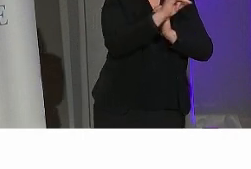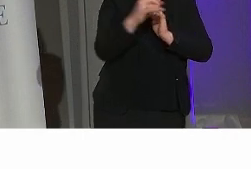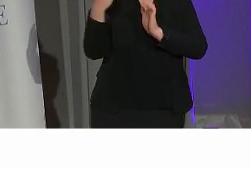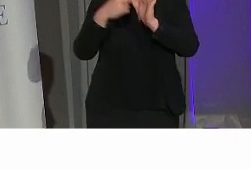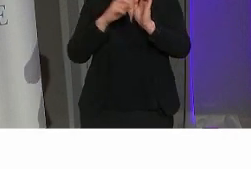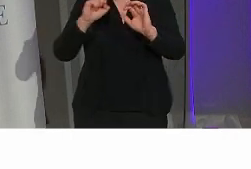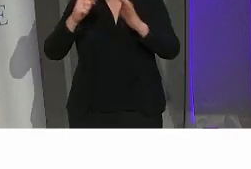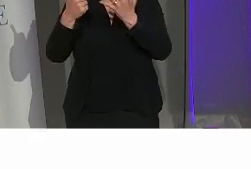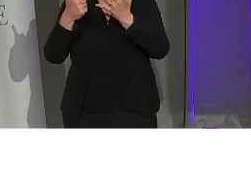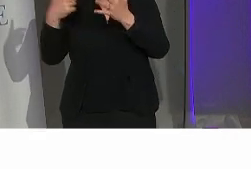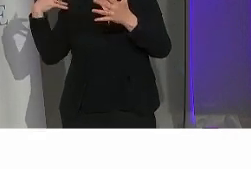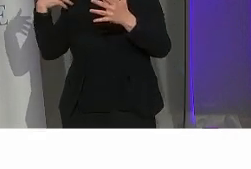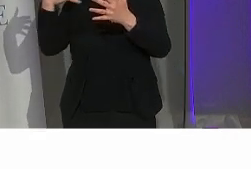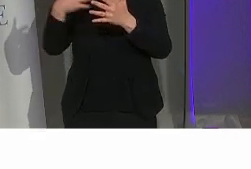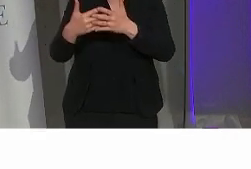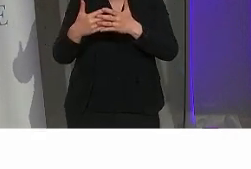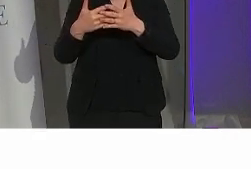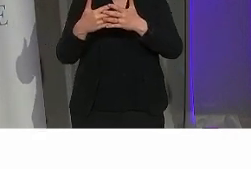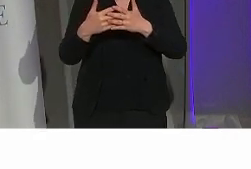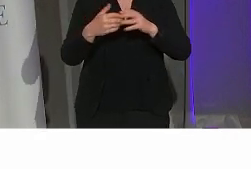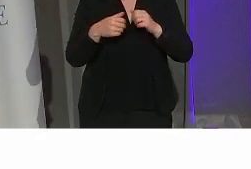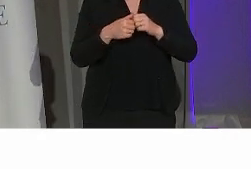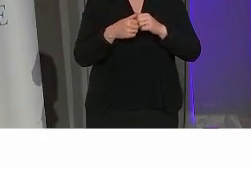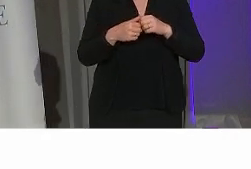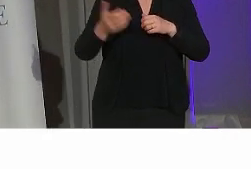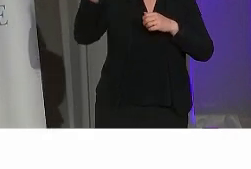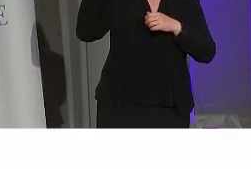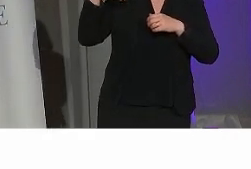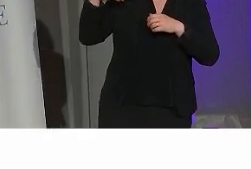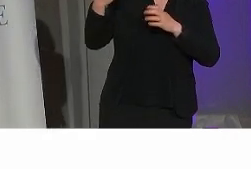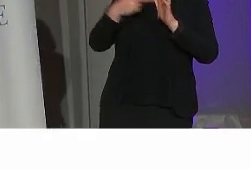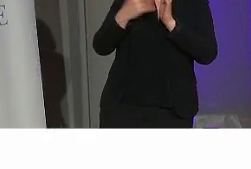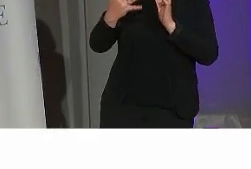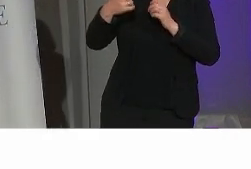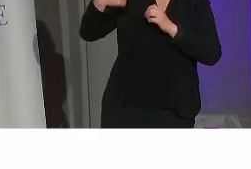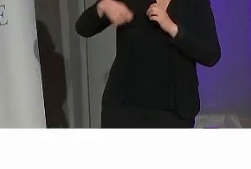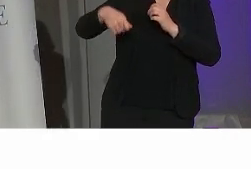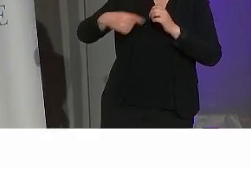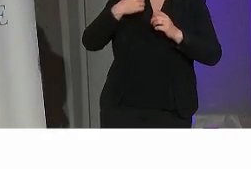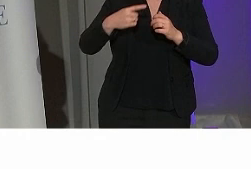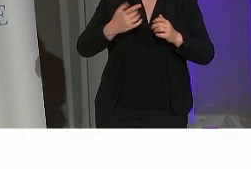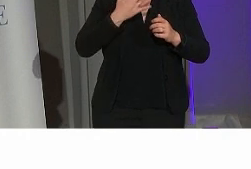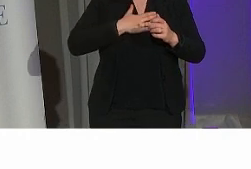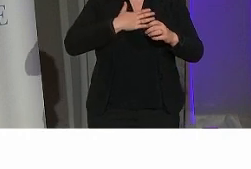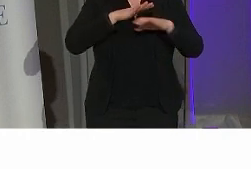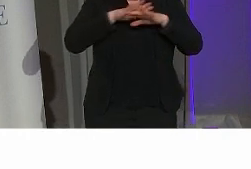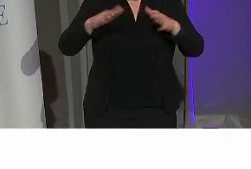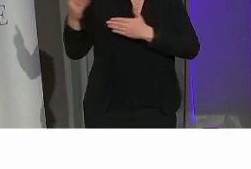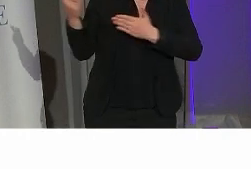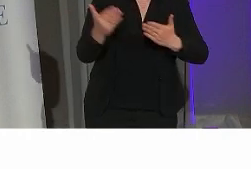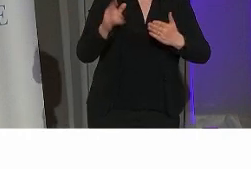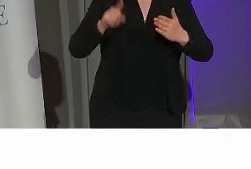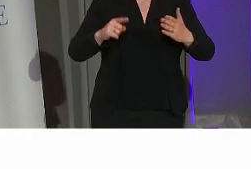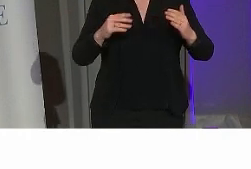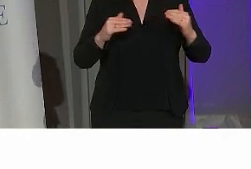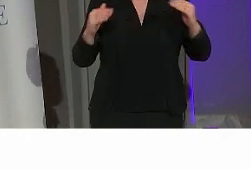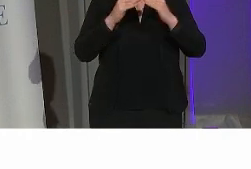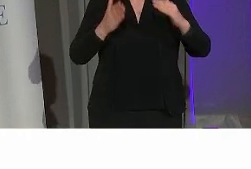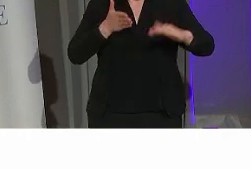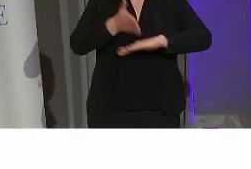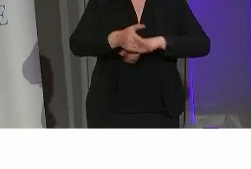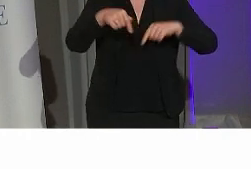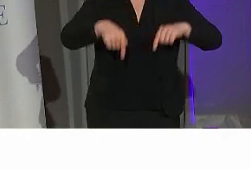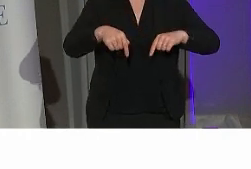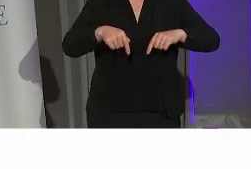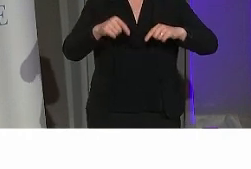2016. The clear direction from the then president was that all her guests should have equal access to the first house